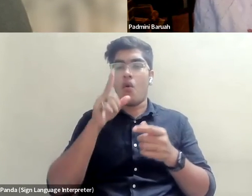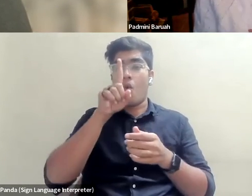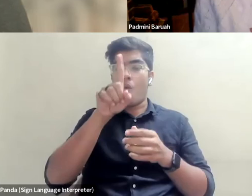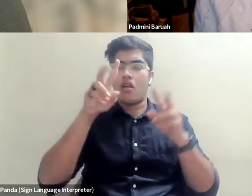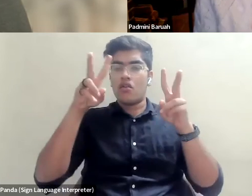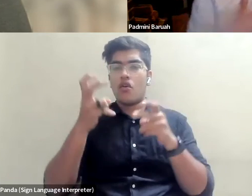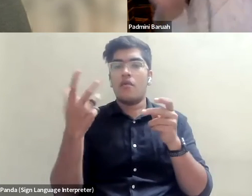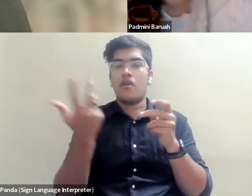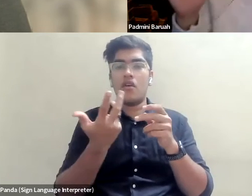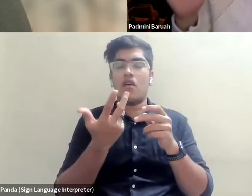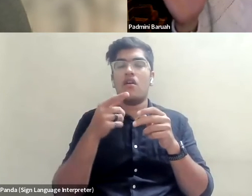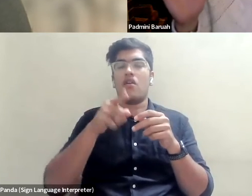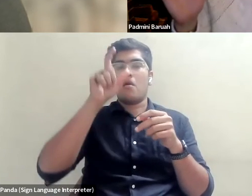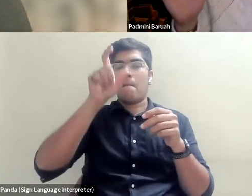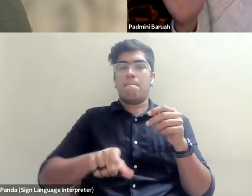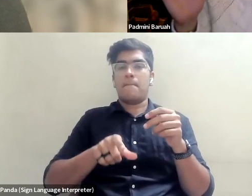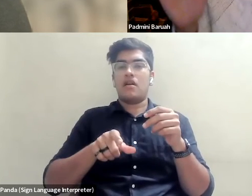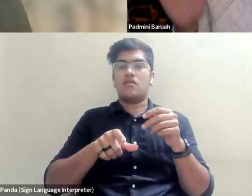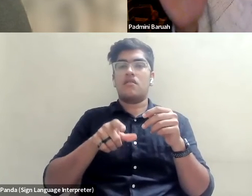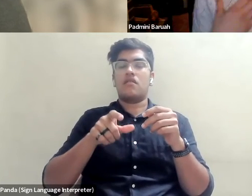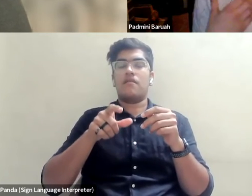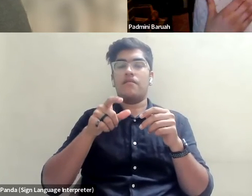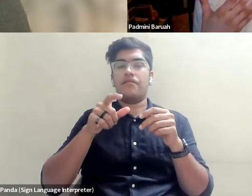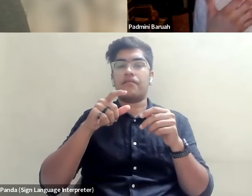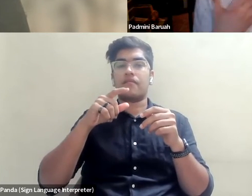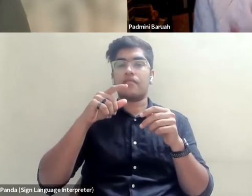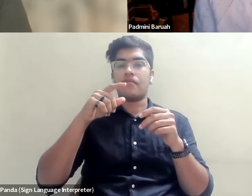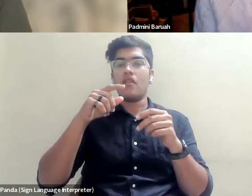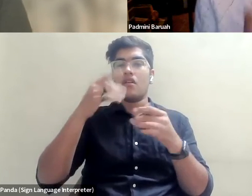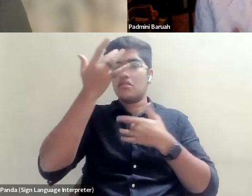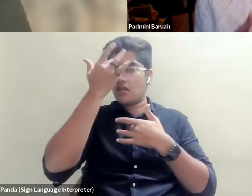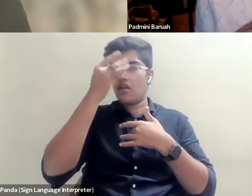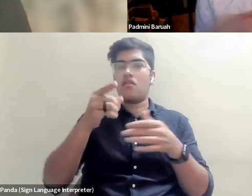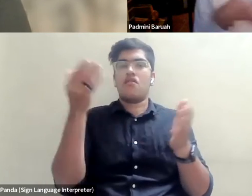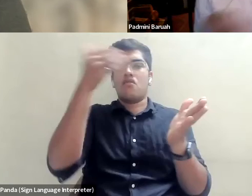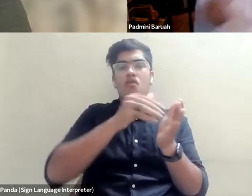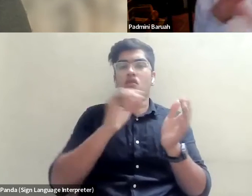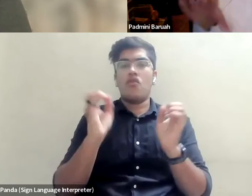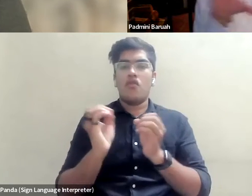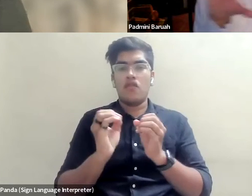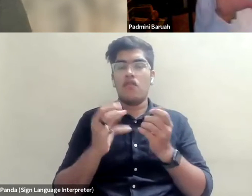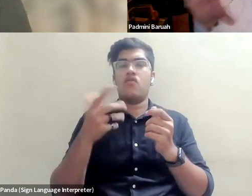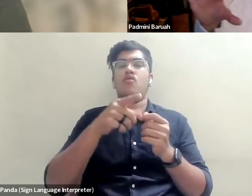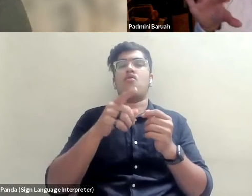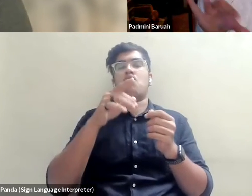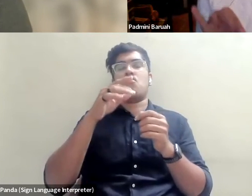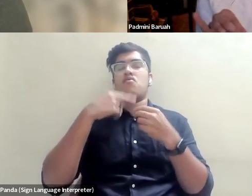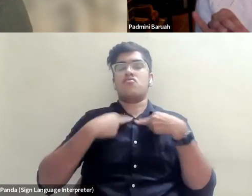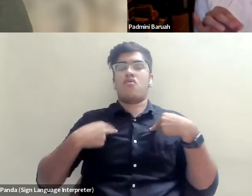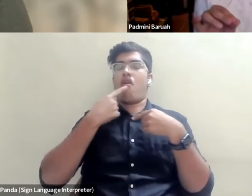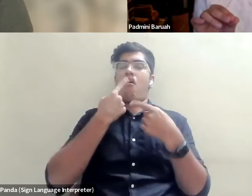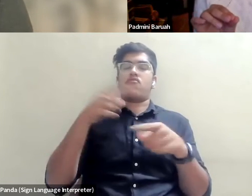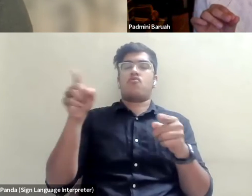a single appearance, and the judge just ruled against him. In another case, the petitioner explained in their sort of written